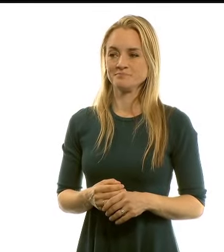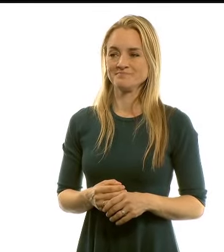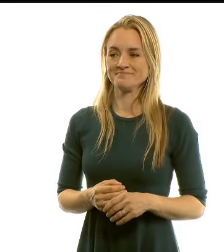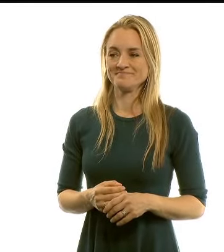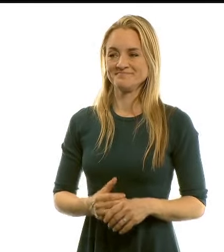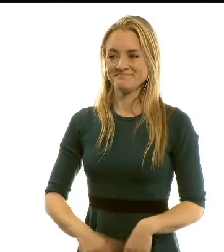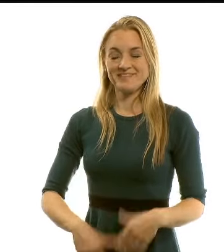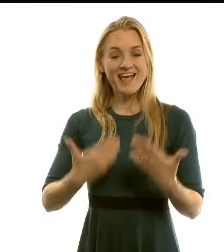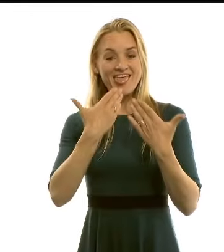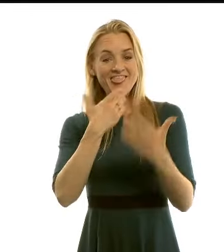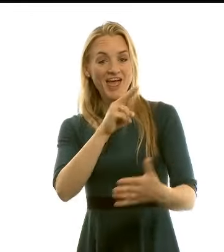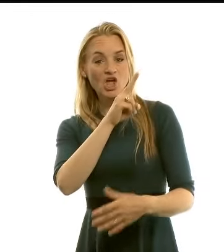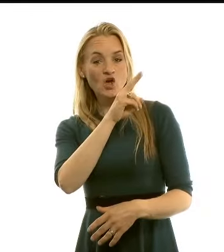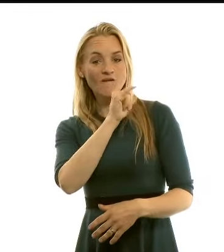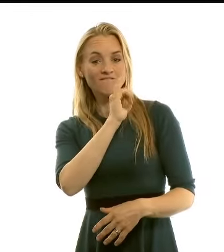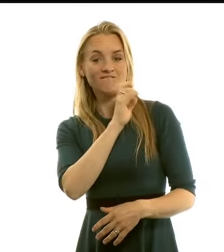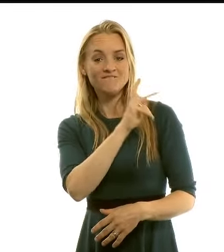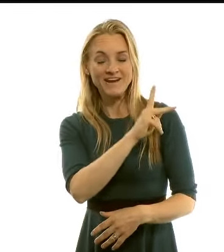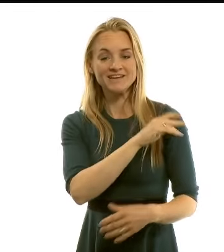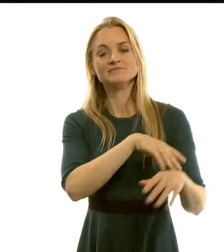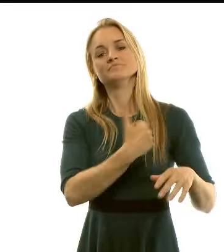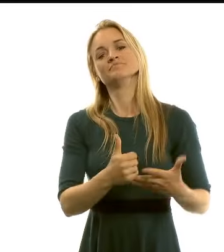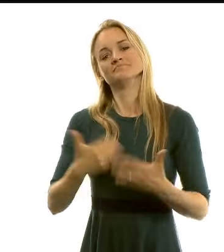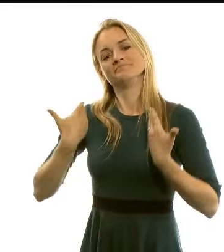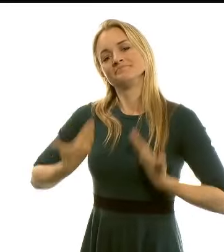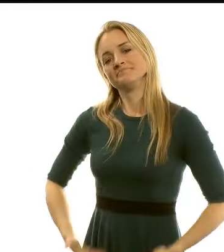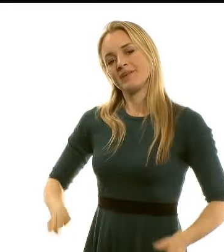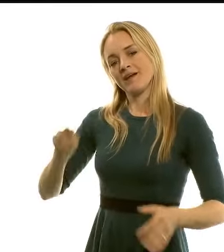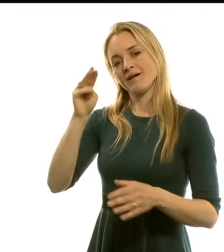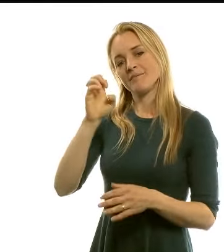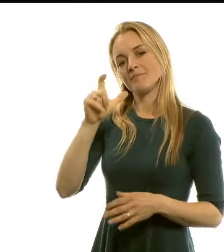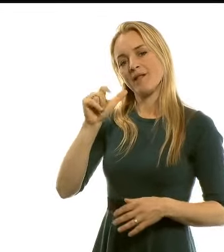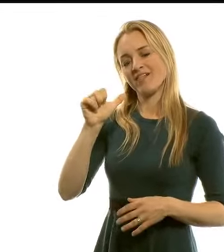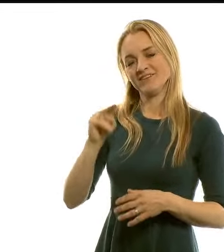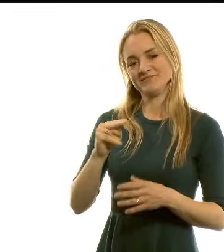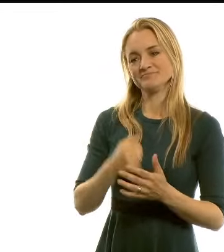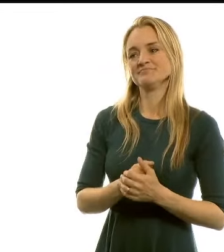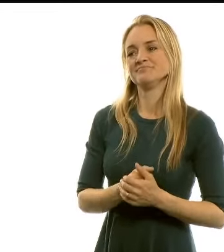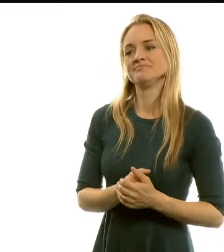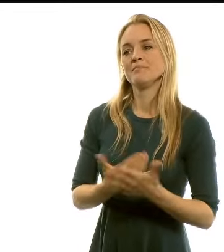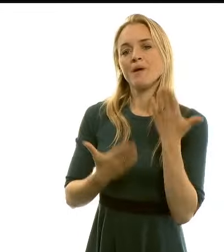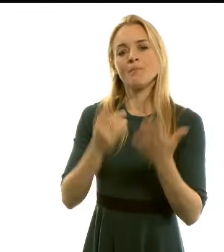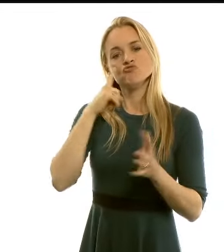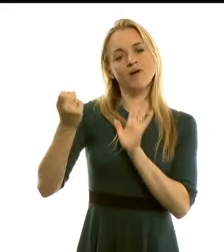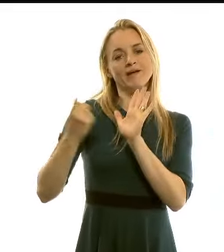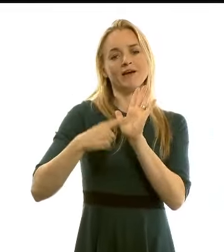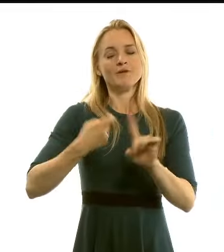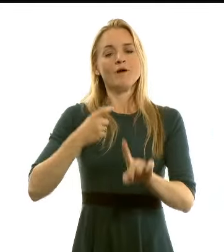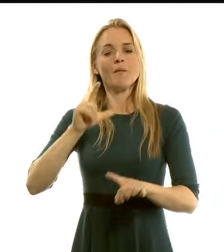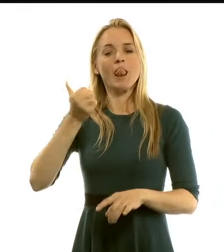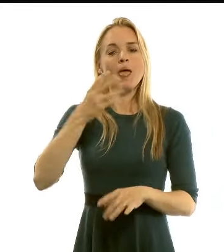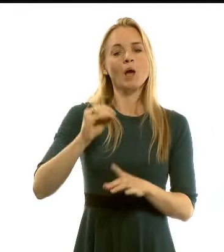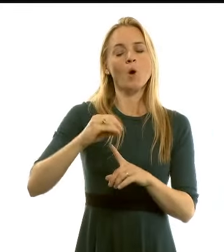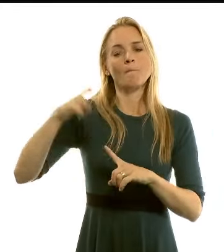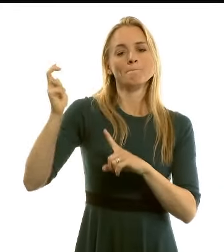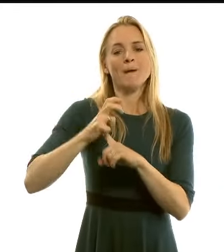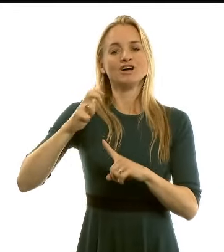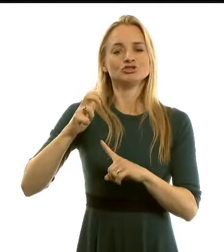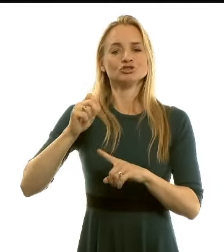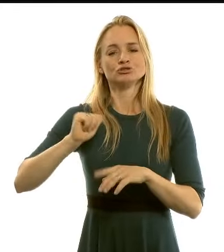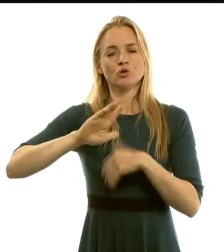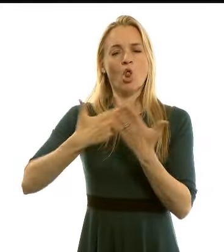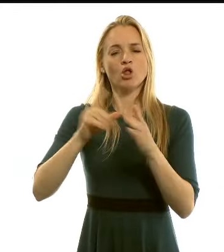Thank you, Vic. Hello, it's me, Melvin O'Doom. You may recognise me from such projects as LEGO Masters All-Stars Live just a few minutes ago. But forget about